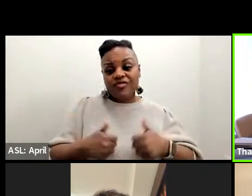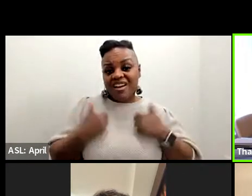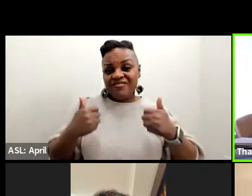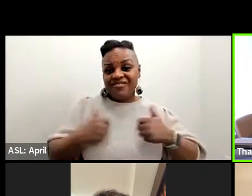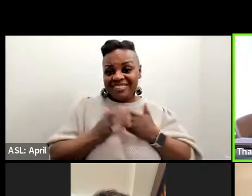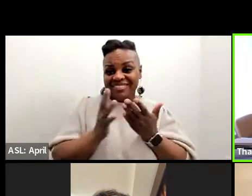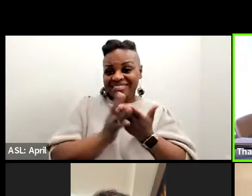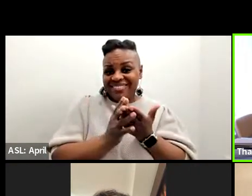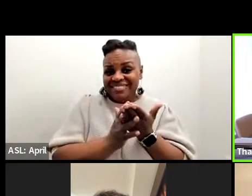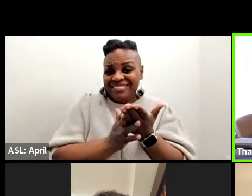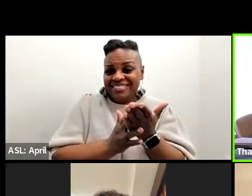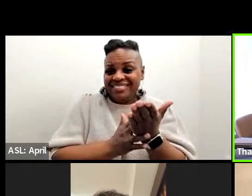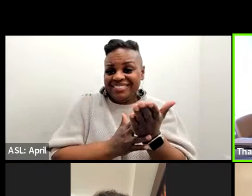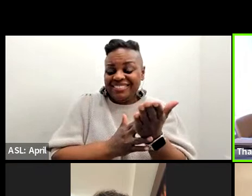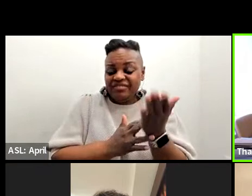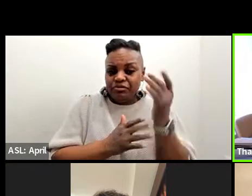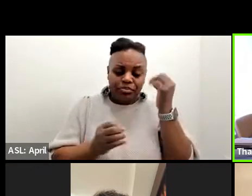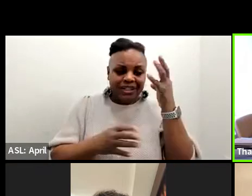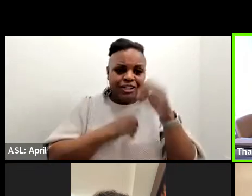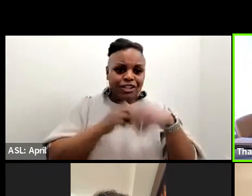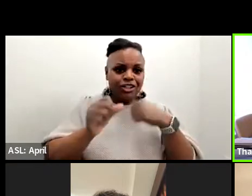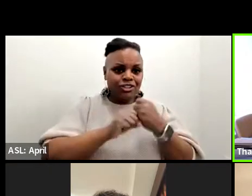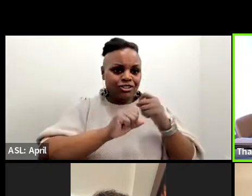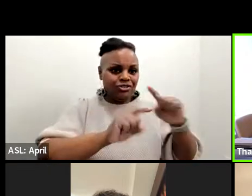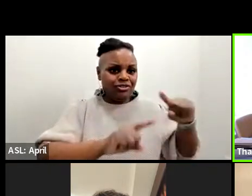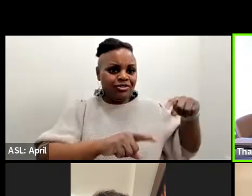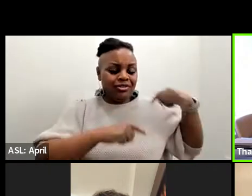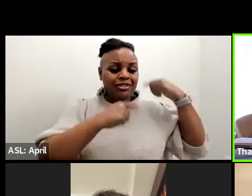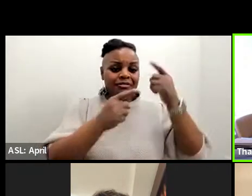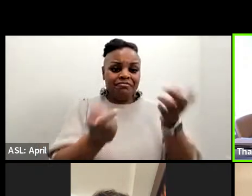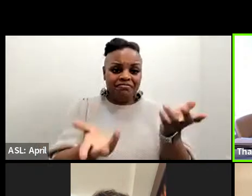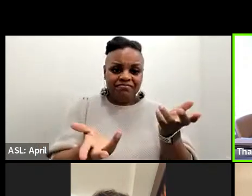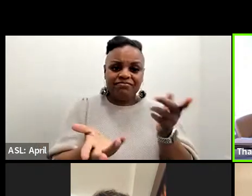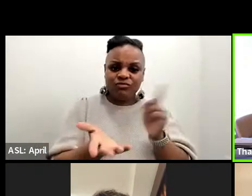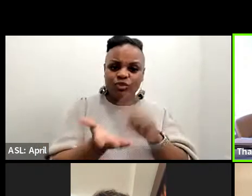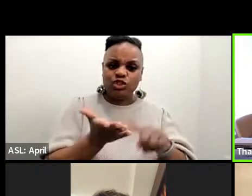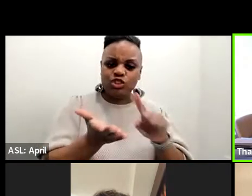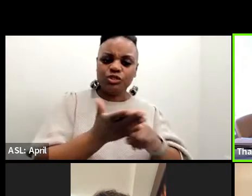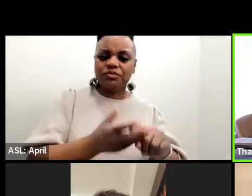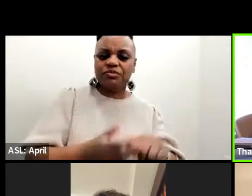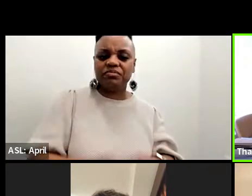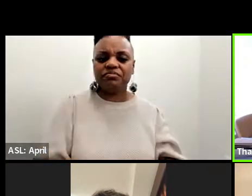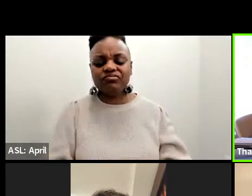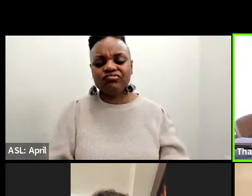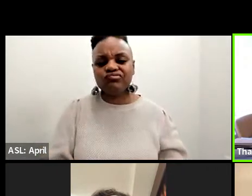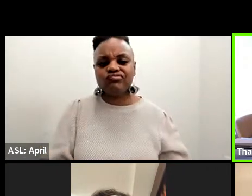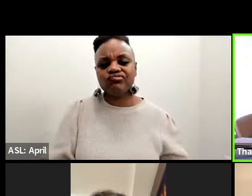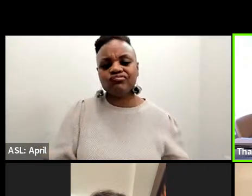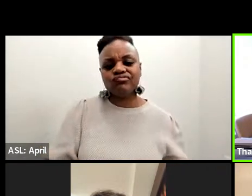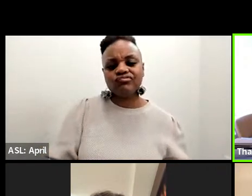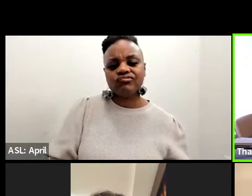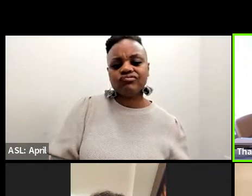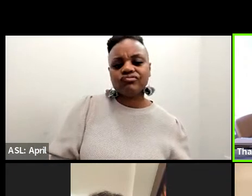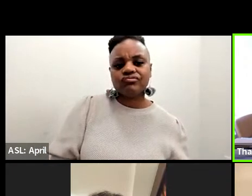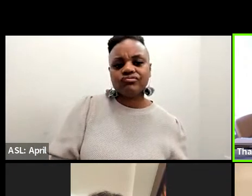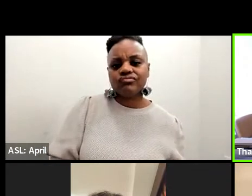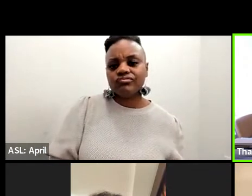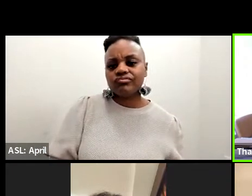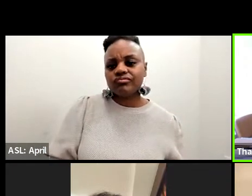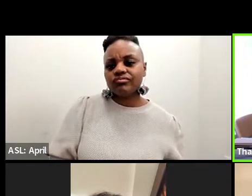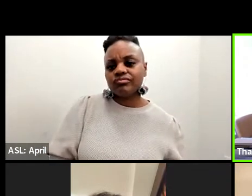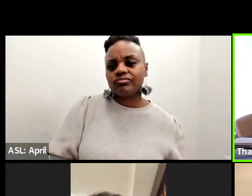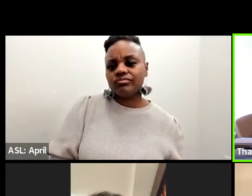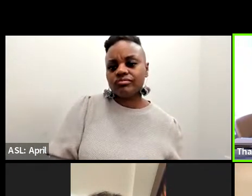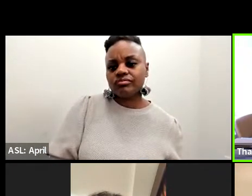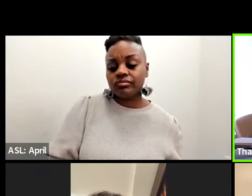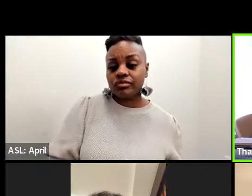certainly for me to think about the Brotherhood, it's like at the same time, it's deflationary. It sort of pops the bubble of like